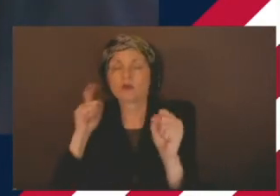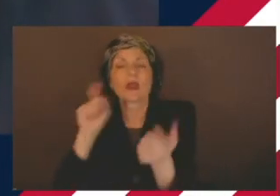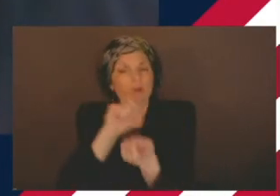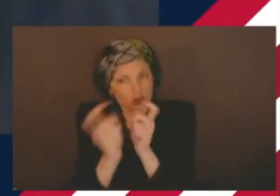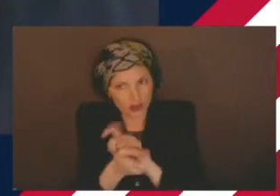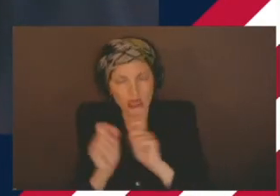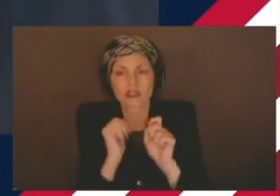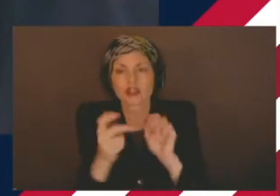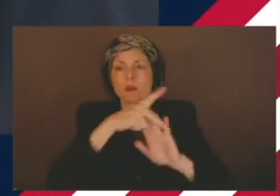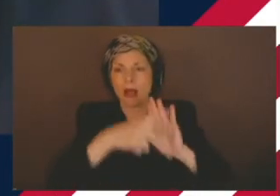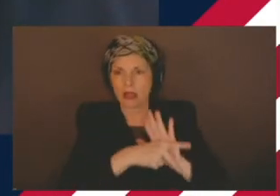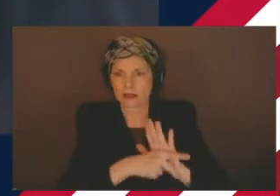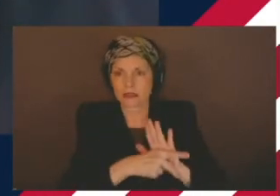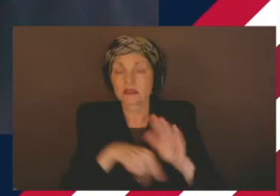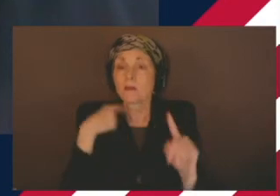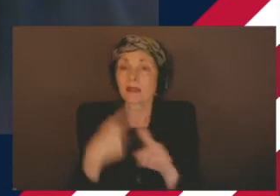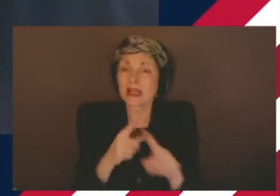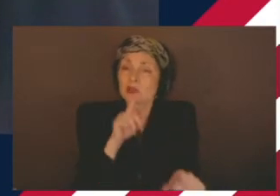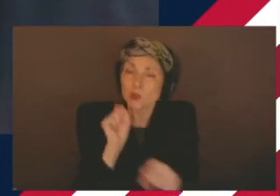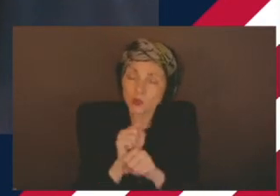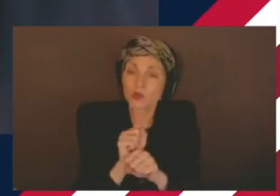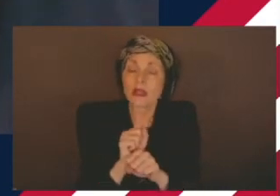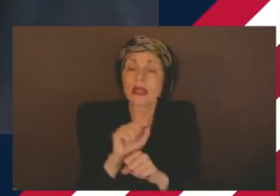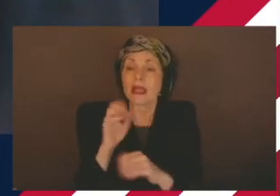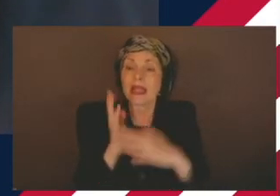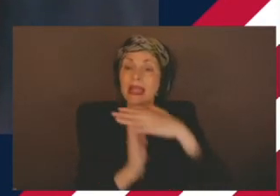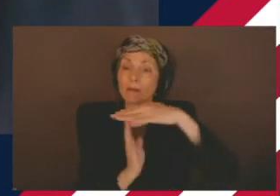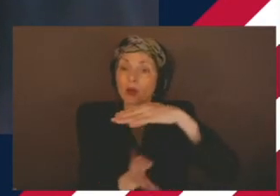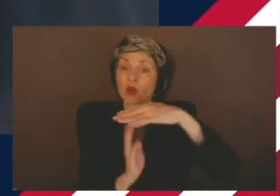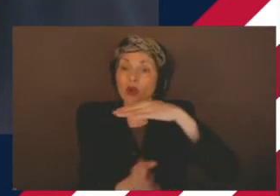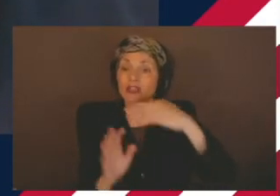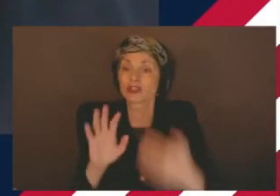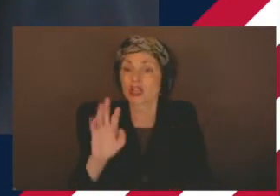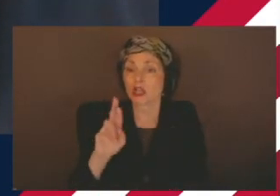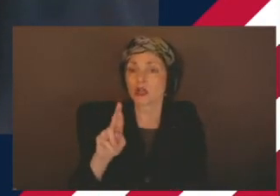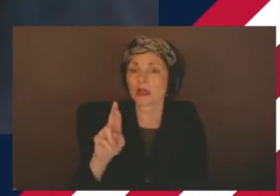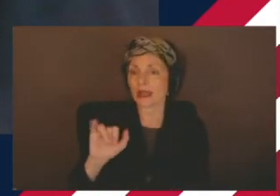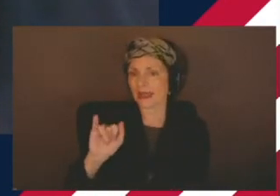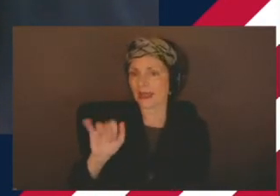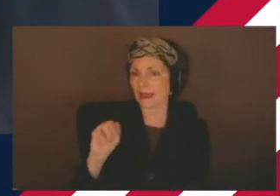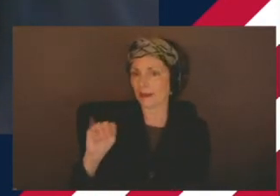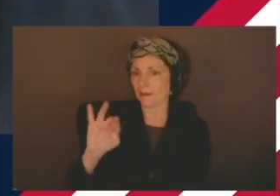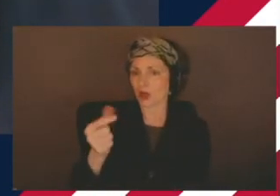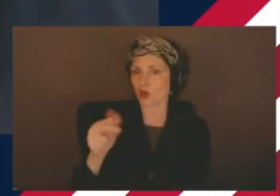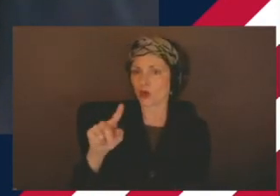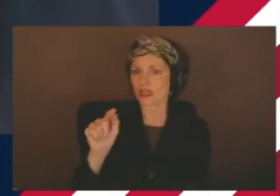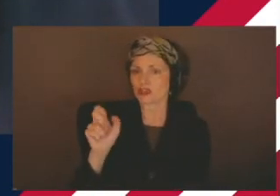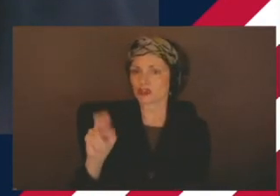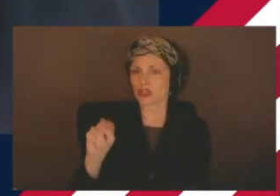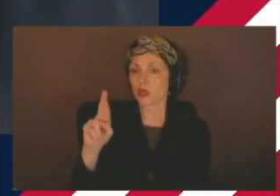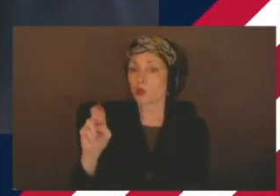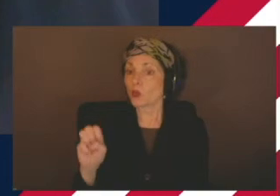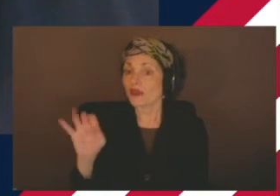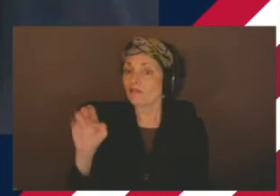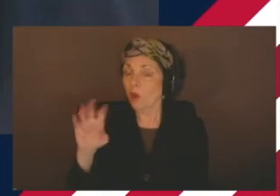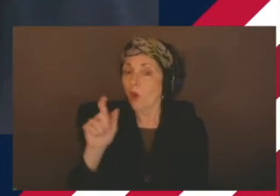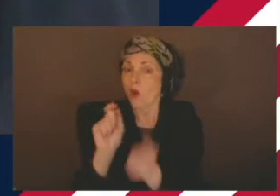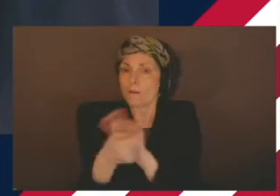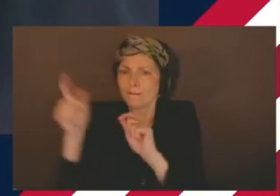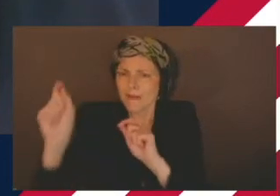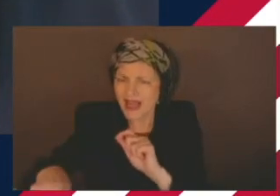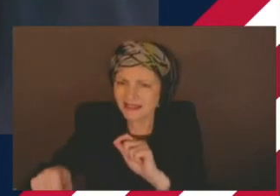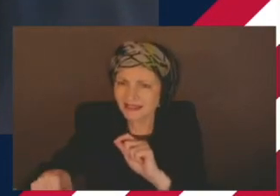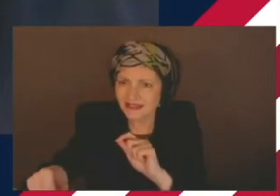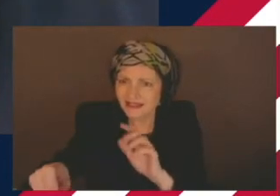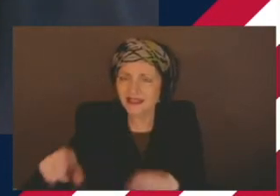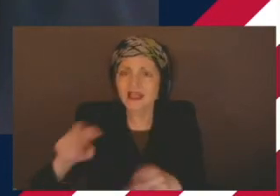real immigration reform, because racism is not just toward African Americans, but our Latino brothers and sisters. Real immigration reform that moves immigration out